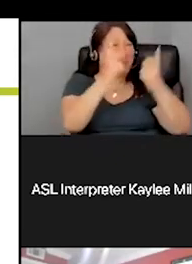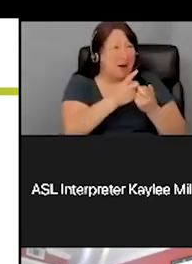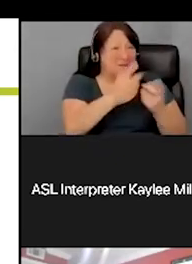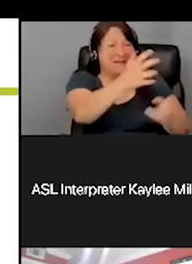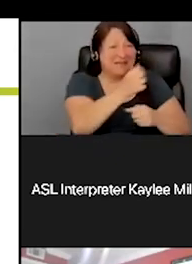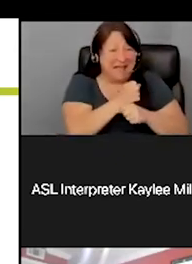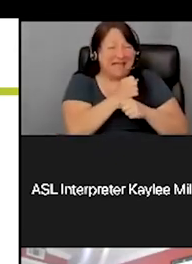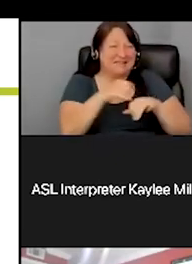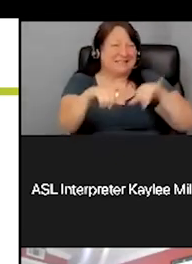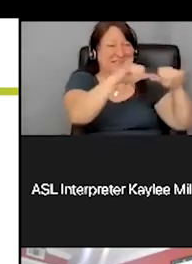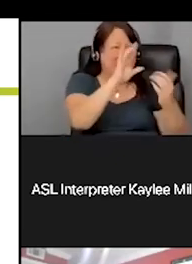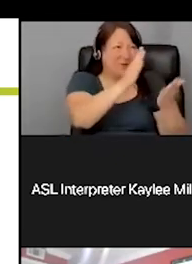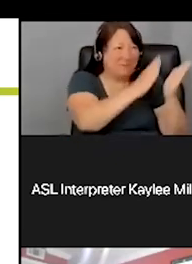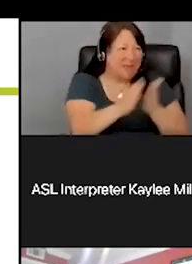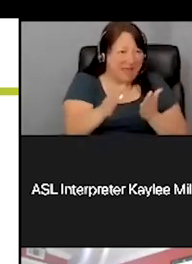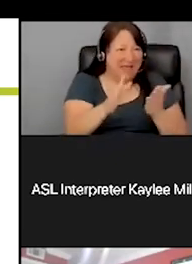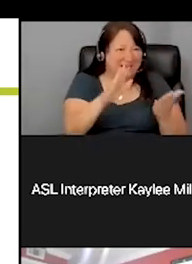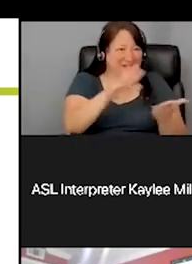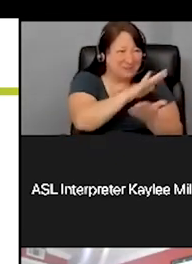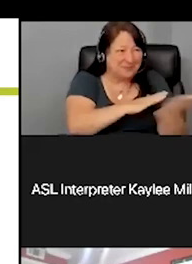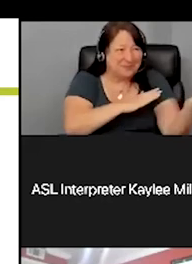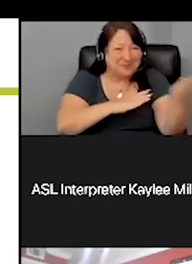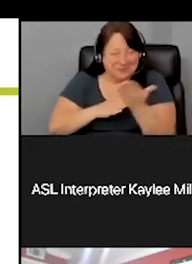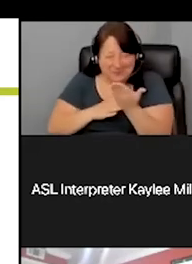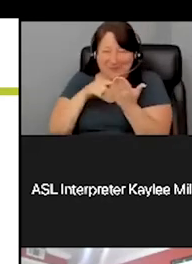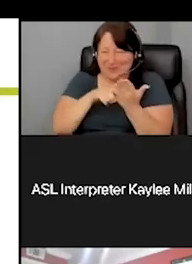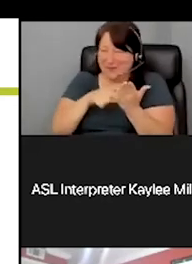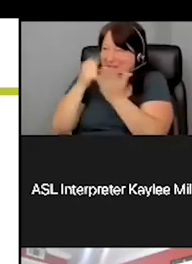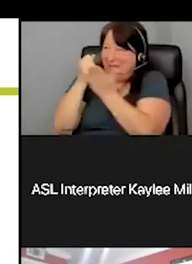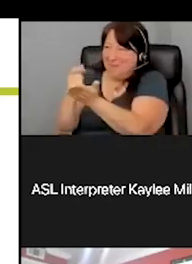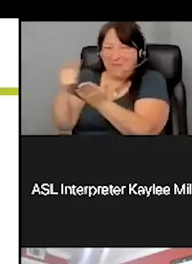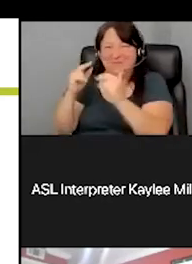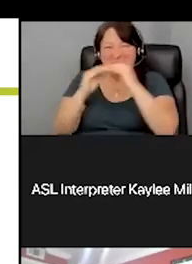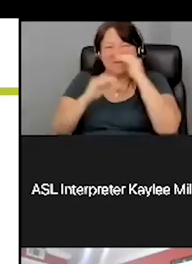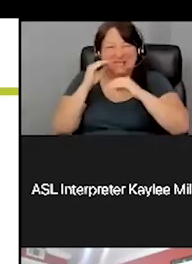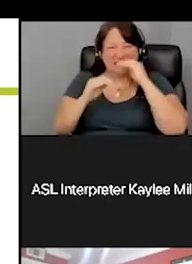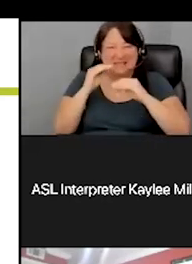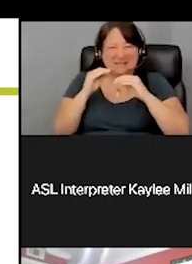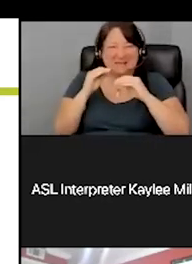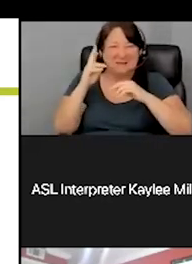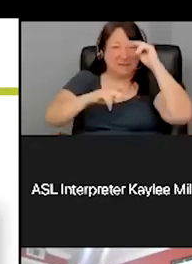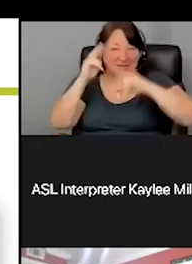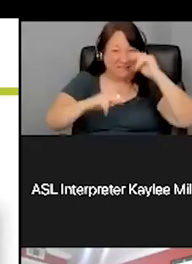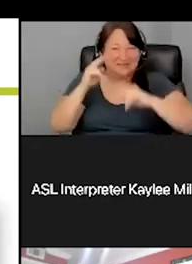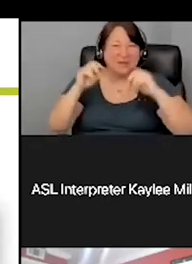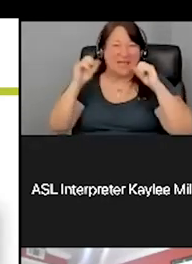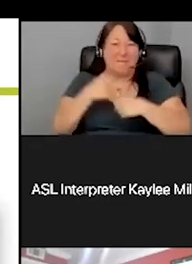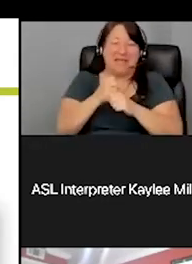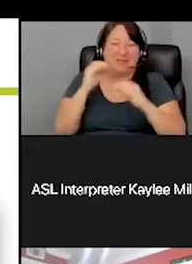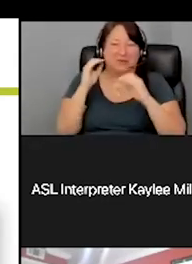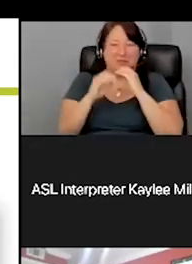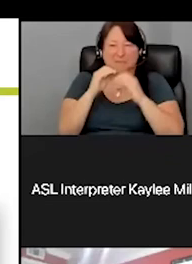set of standard plans that can help them fix their building. And the intent is to make these repairs as easy